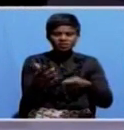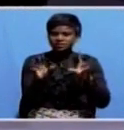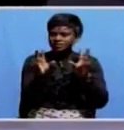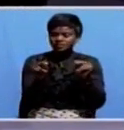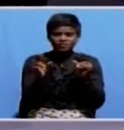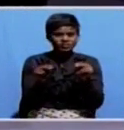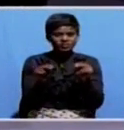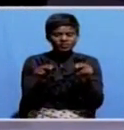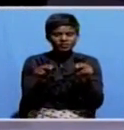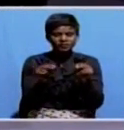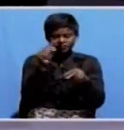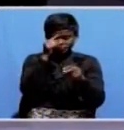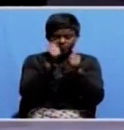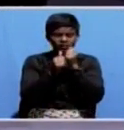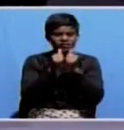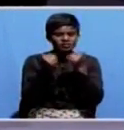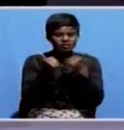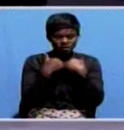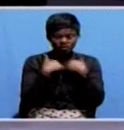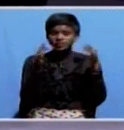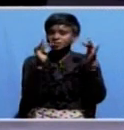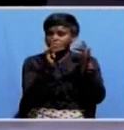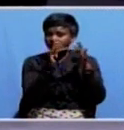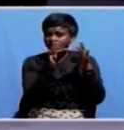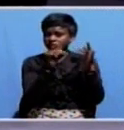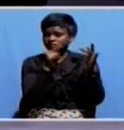because now there is social media.